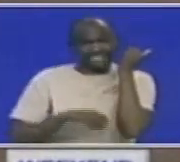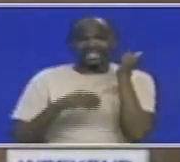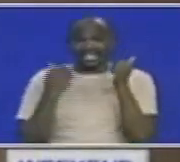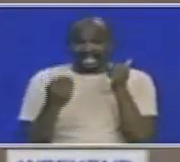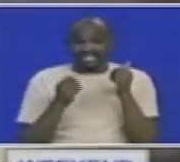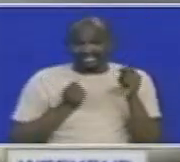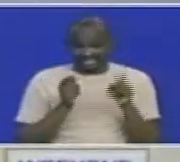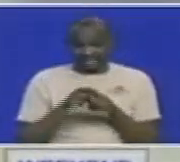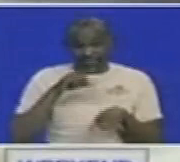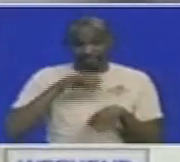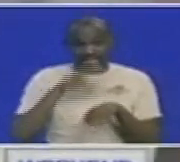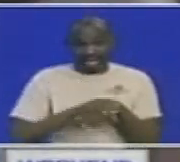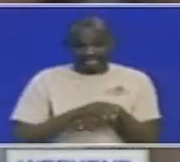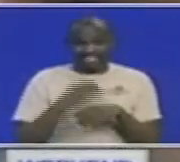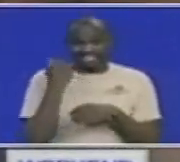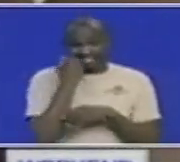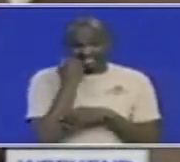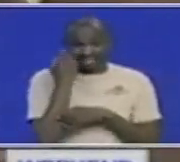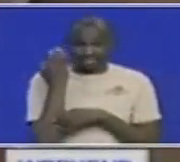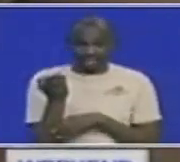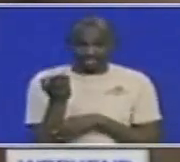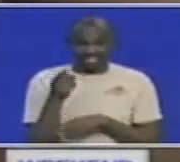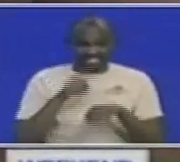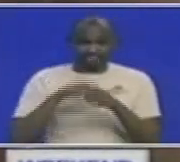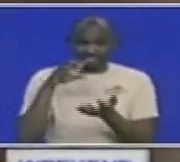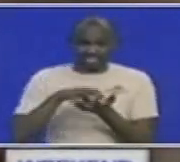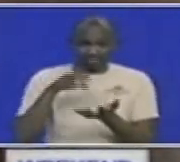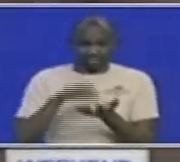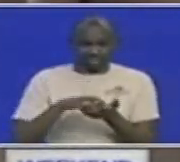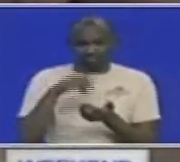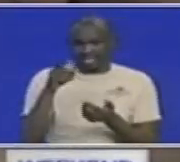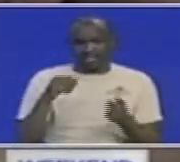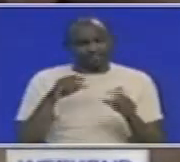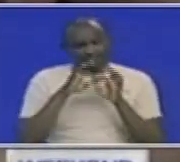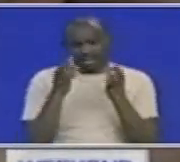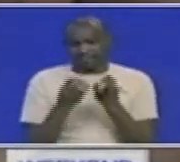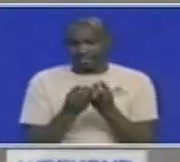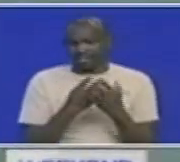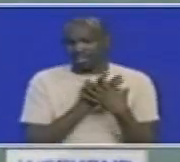was diagnosed with sickle cell disease, a situation that set back the family.